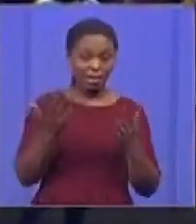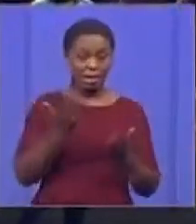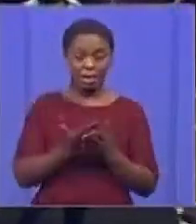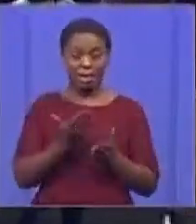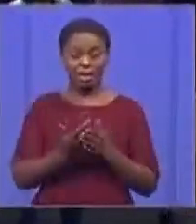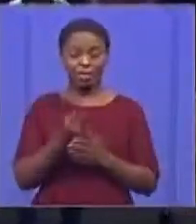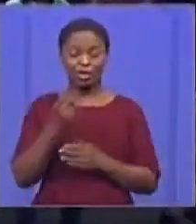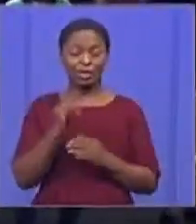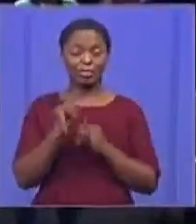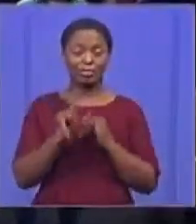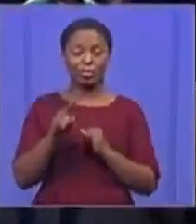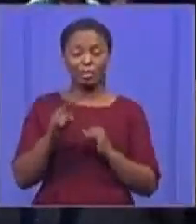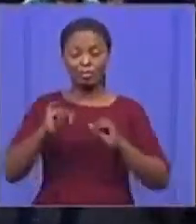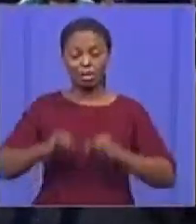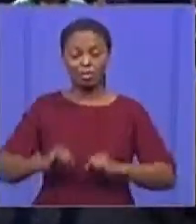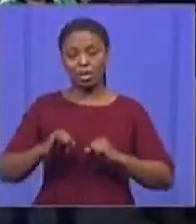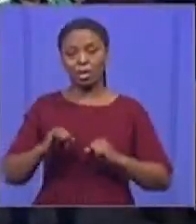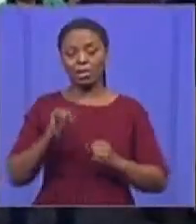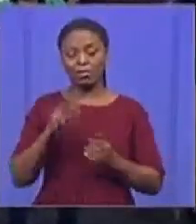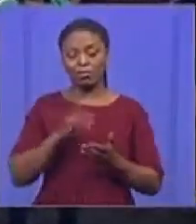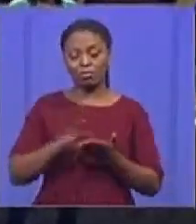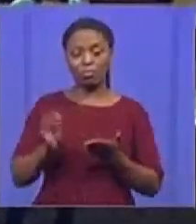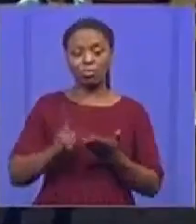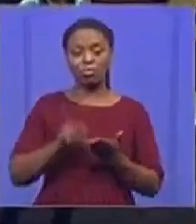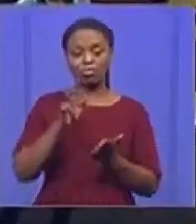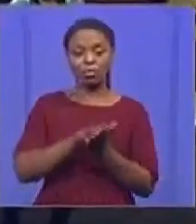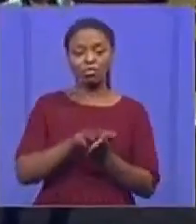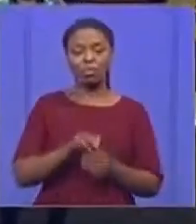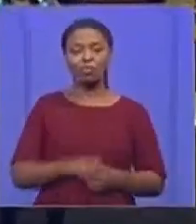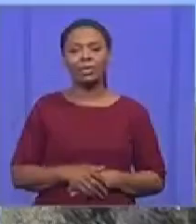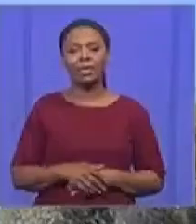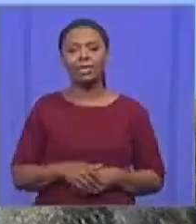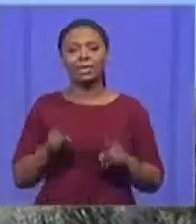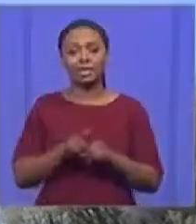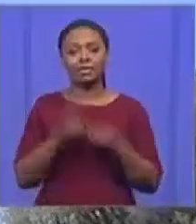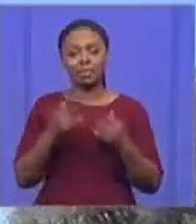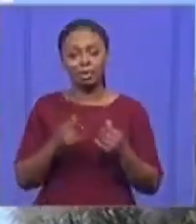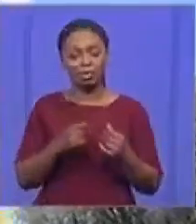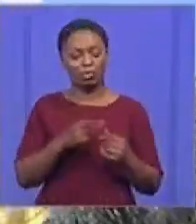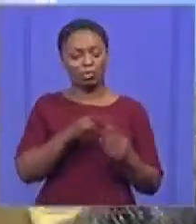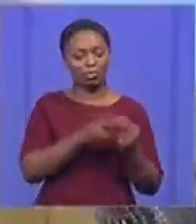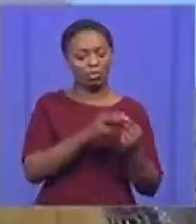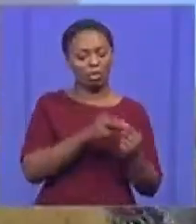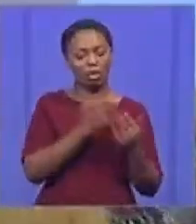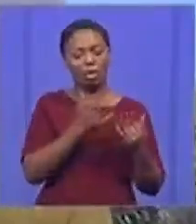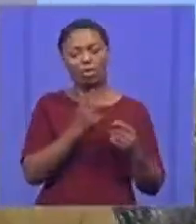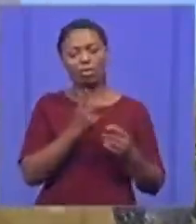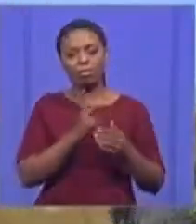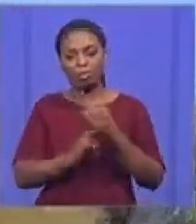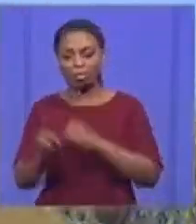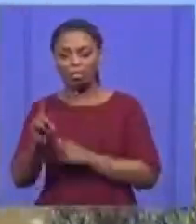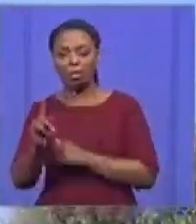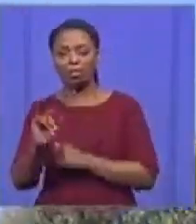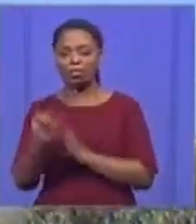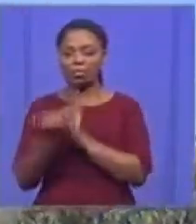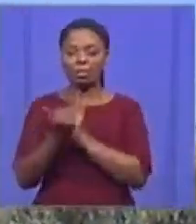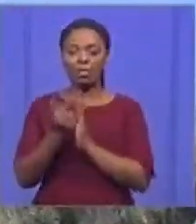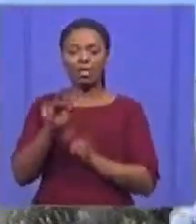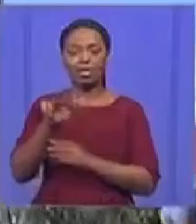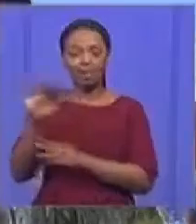ka 2011 ya go tswa fa molawaneng wa ditirelo tsa bosetšhaba le go simolola go dira ka fa tlase ga molawana wa sepodisi wa